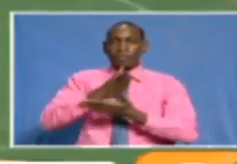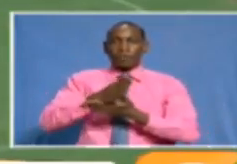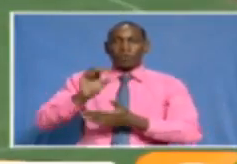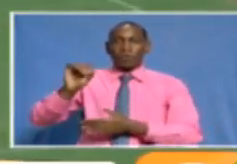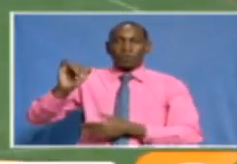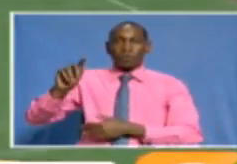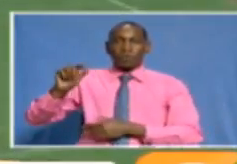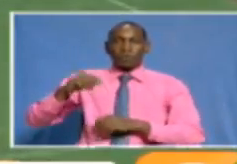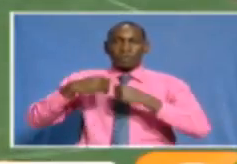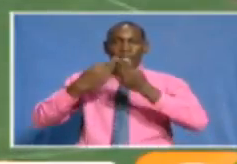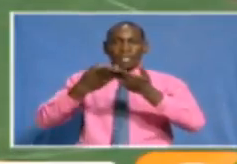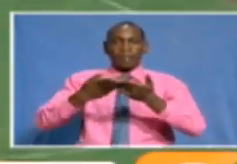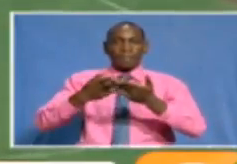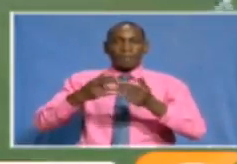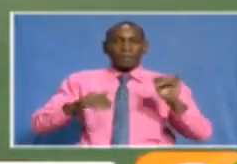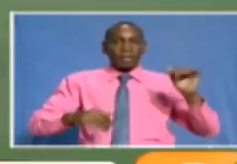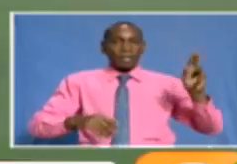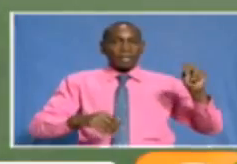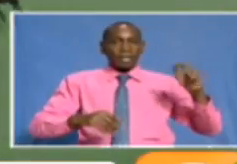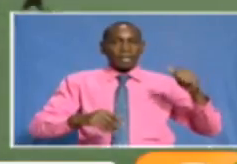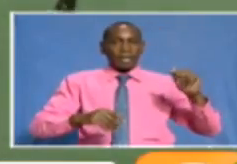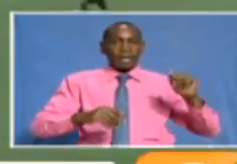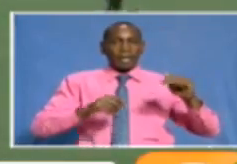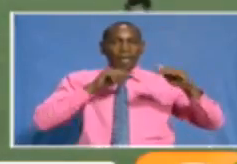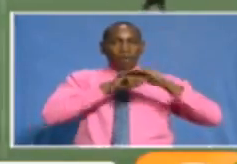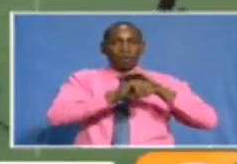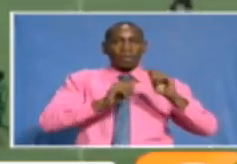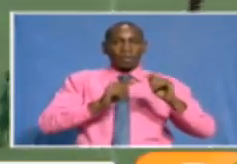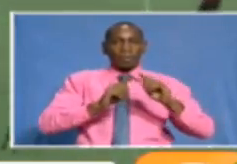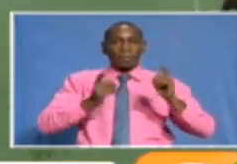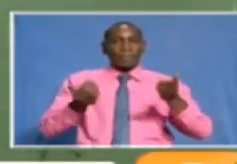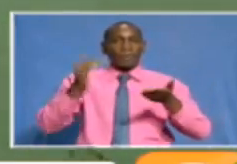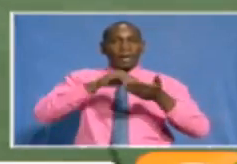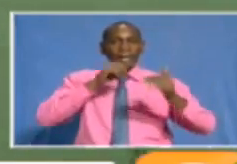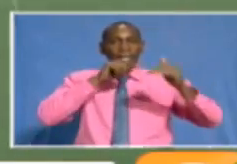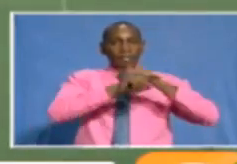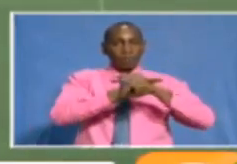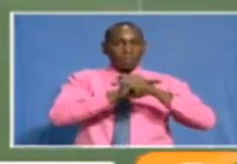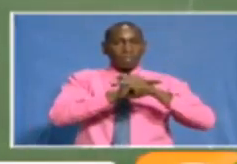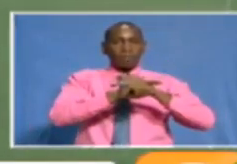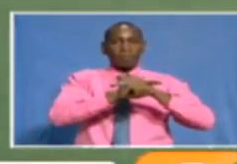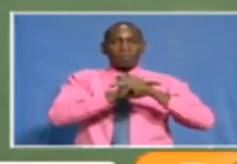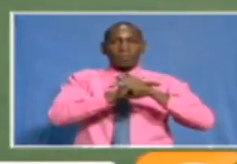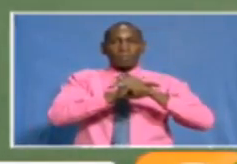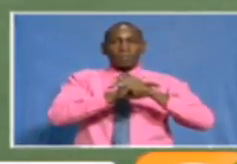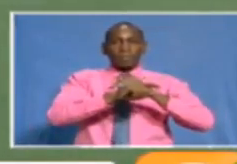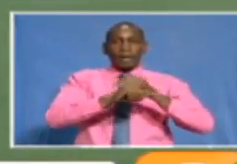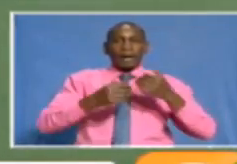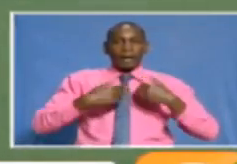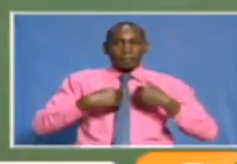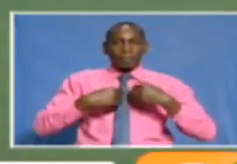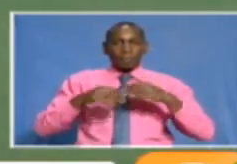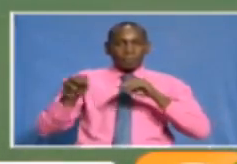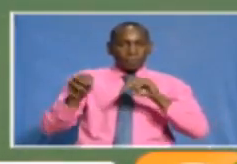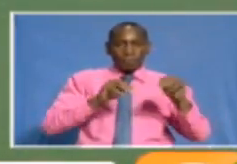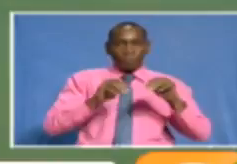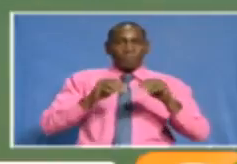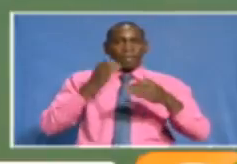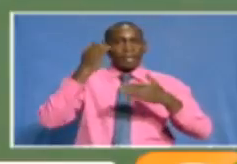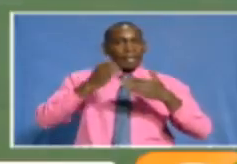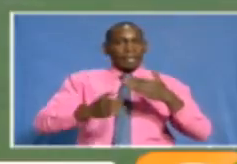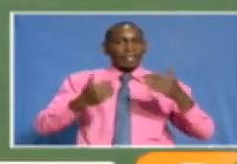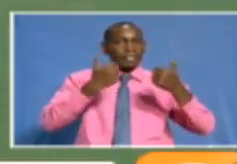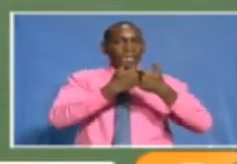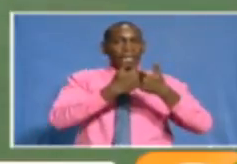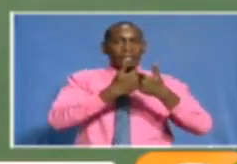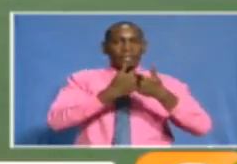Oyugi gifted Yanga a goal in injury time before Yanga again scored in injury time to spark off a free-for-all fight at the end of the